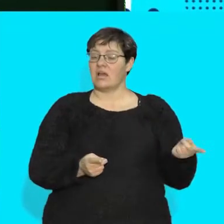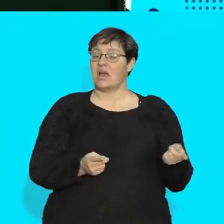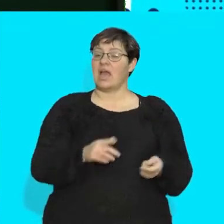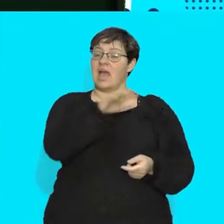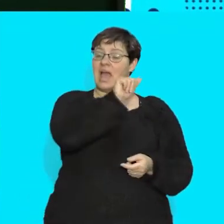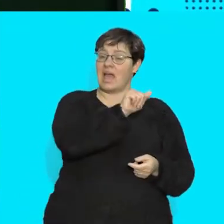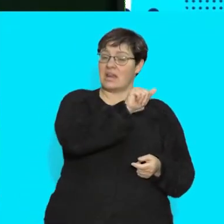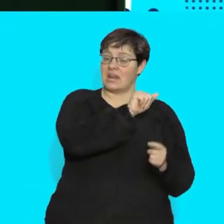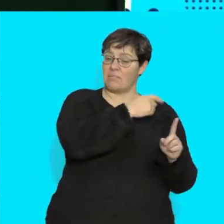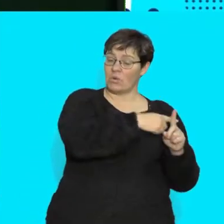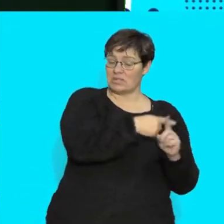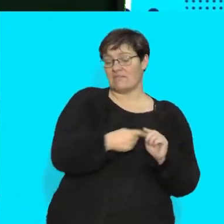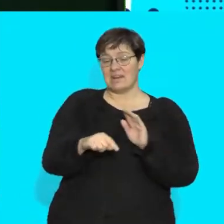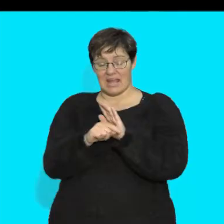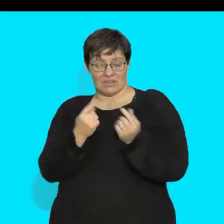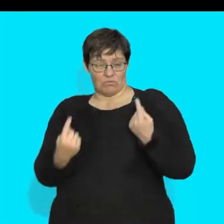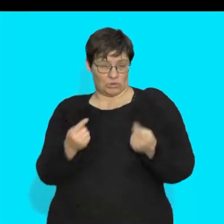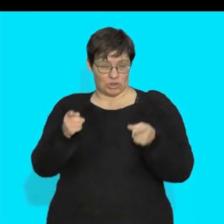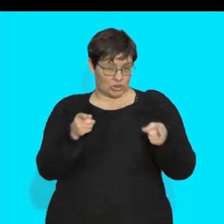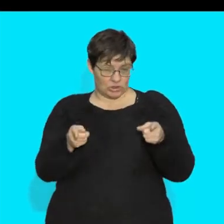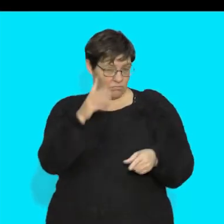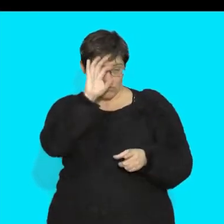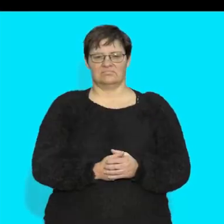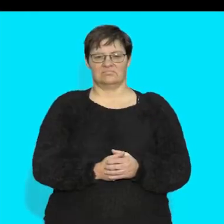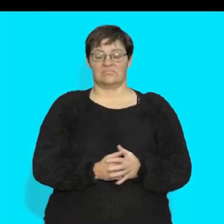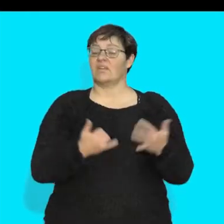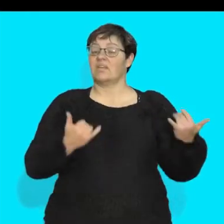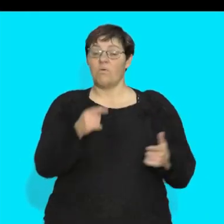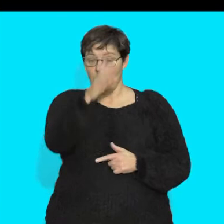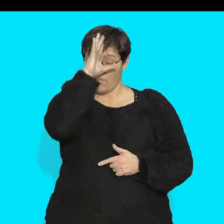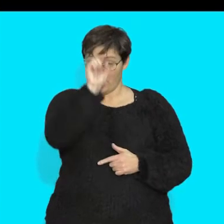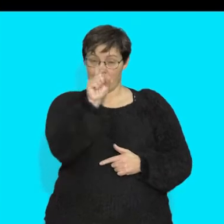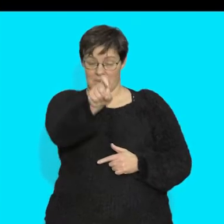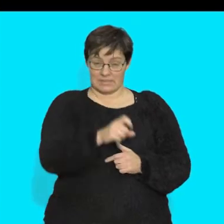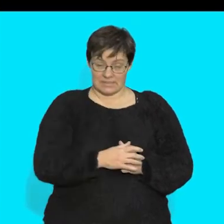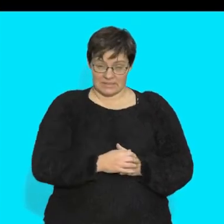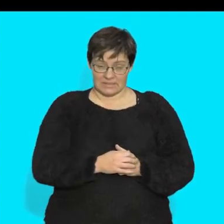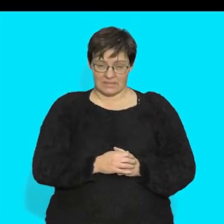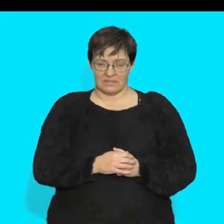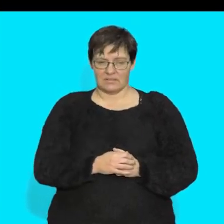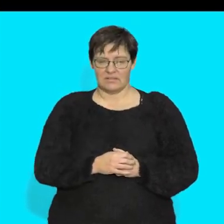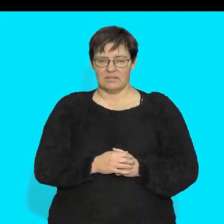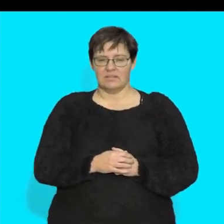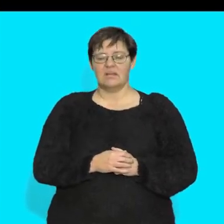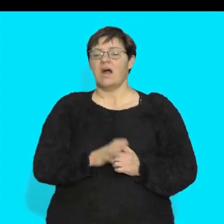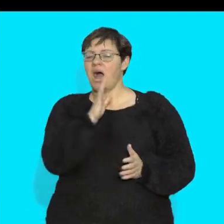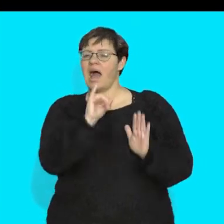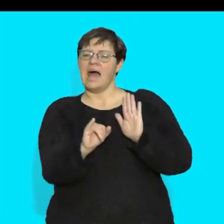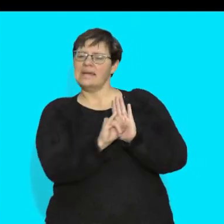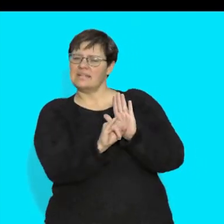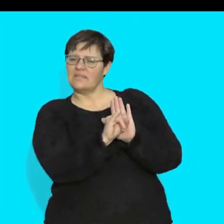cathode. So let's do just that as we look at this. Now remember, you